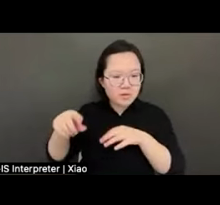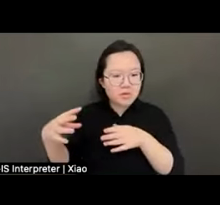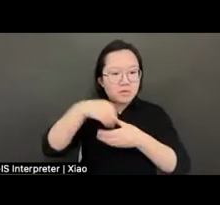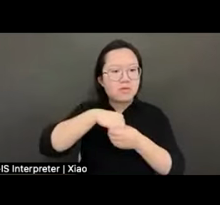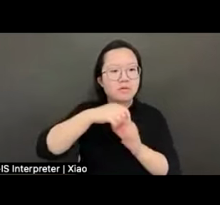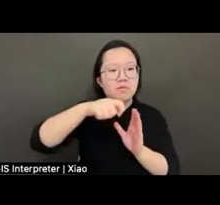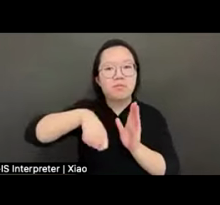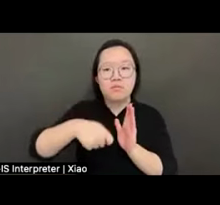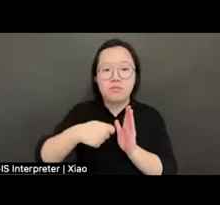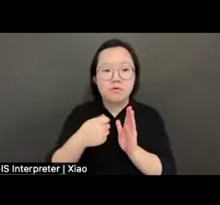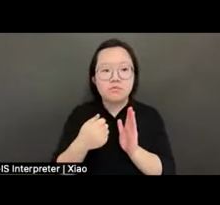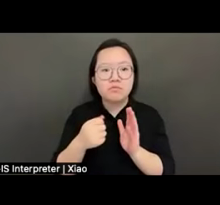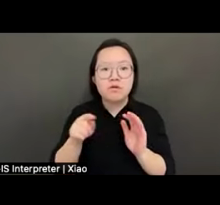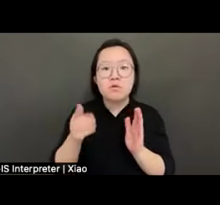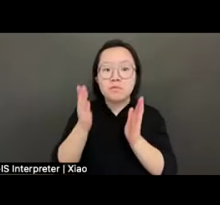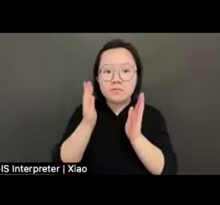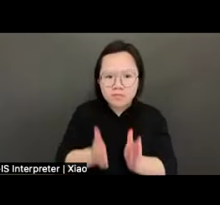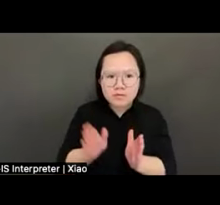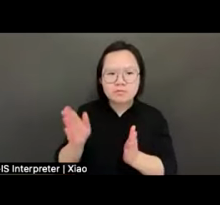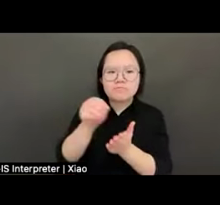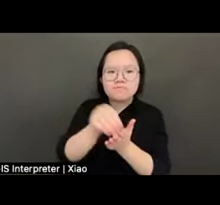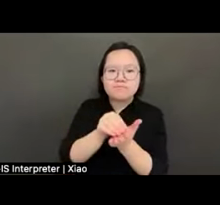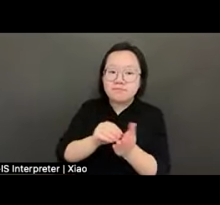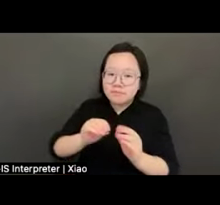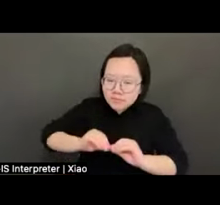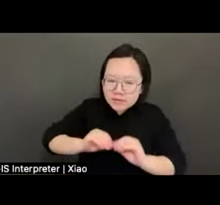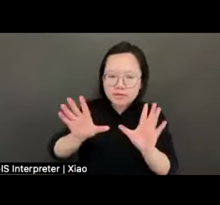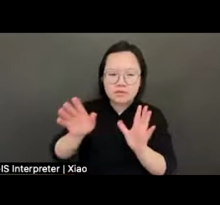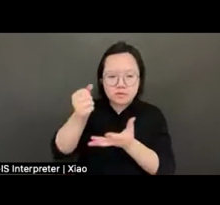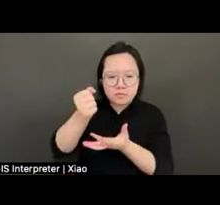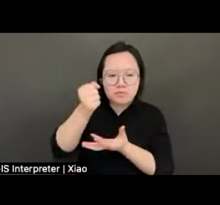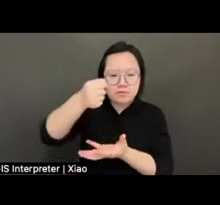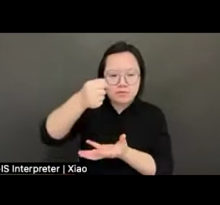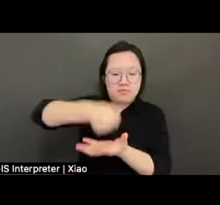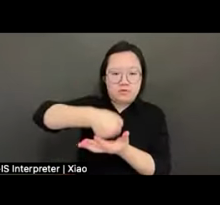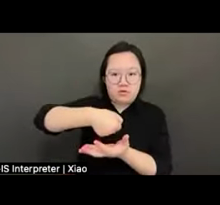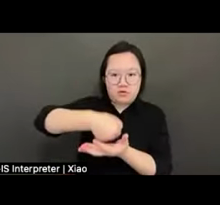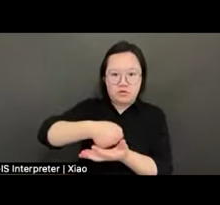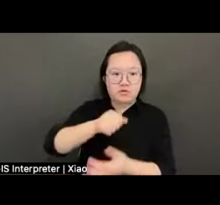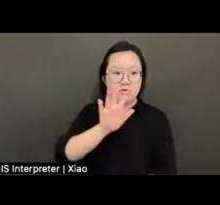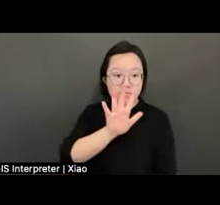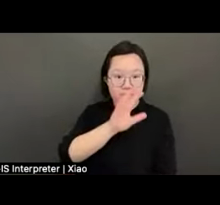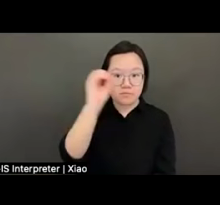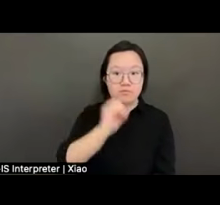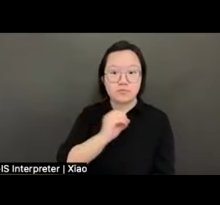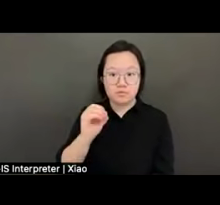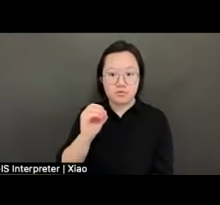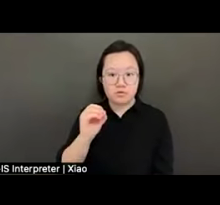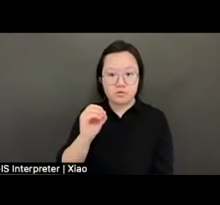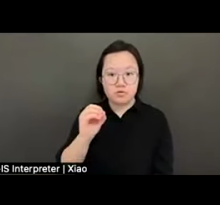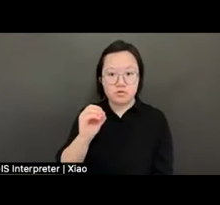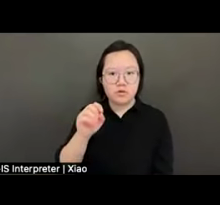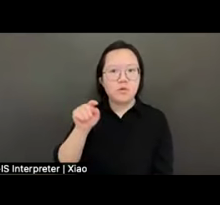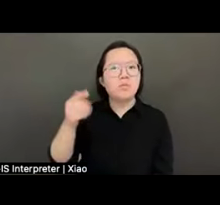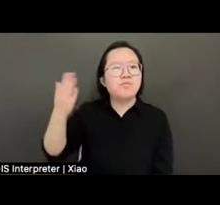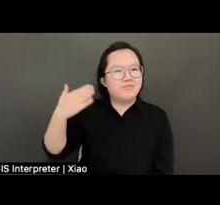will also have to budget 5% of your own budget towards capacity building of your organization. And we'll discuss this a bit